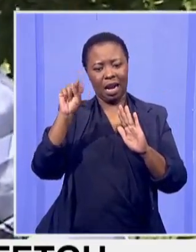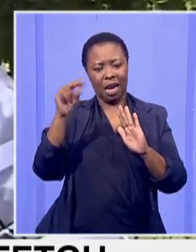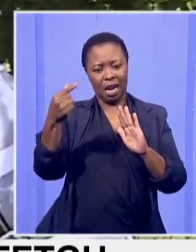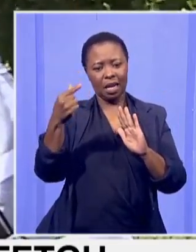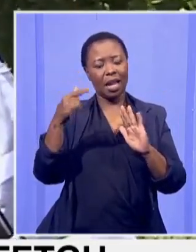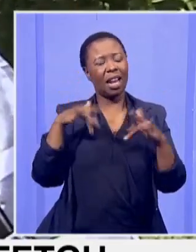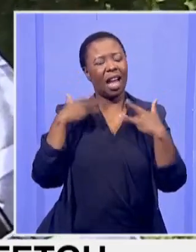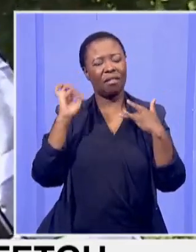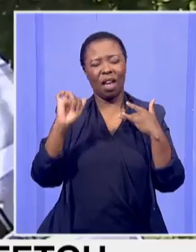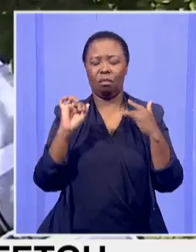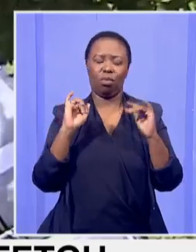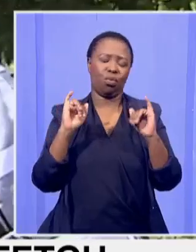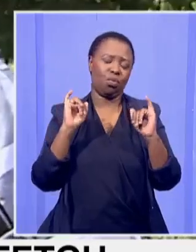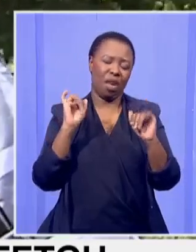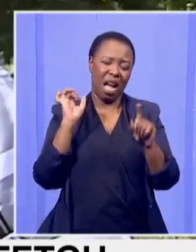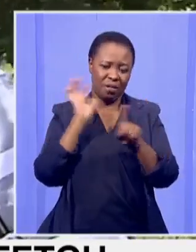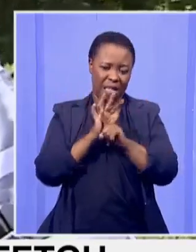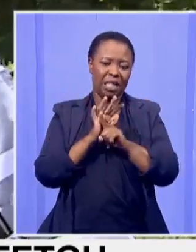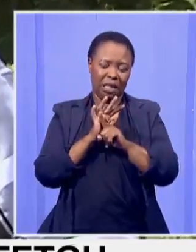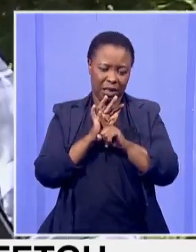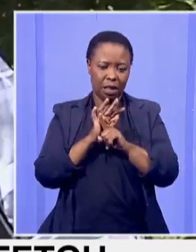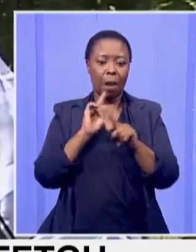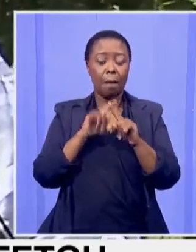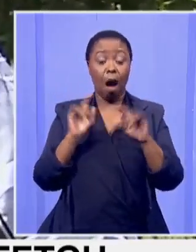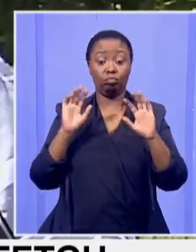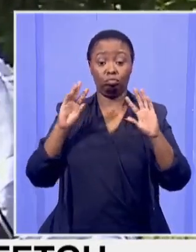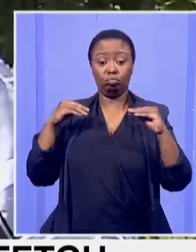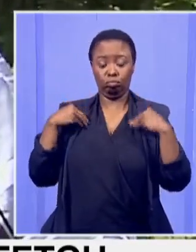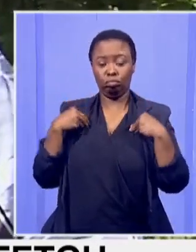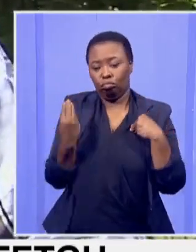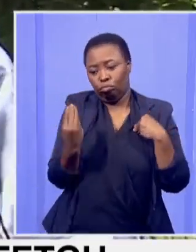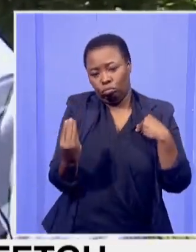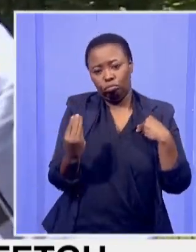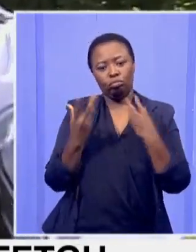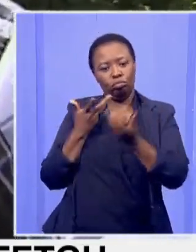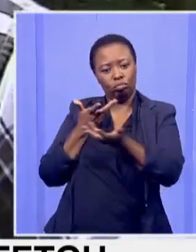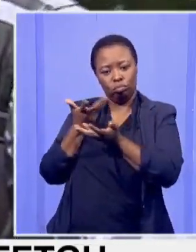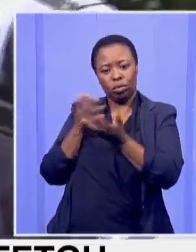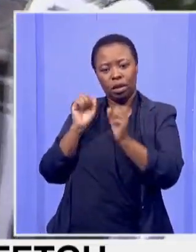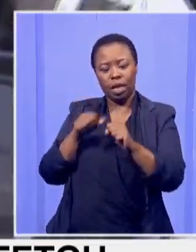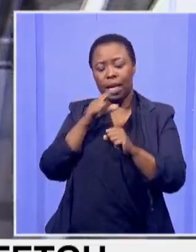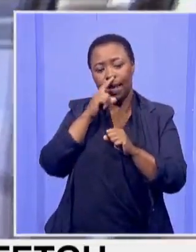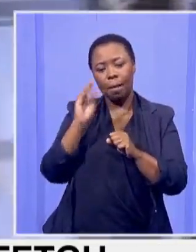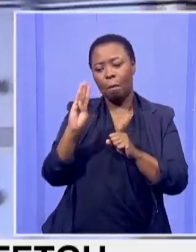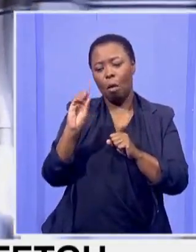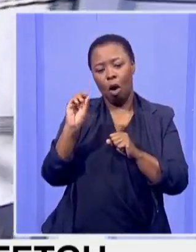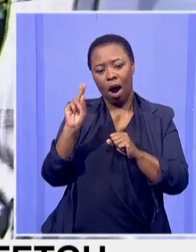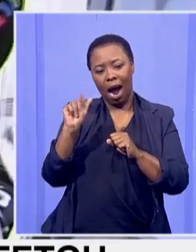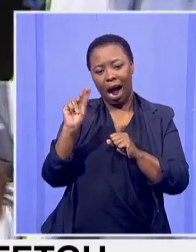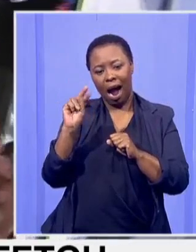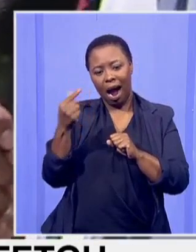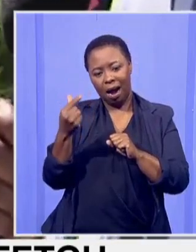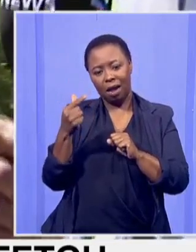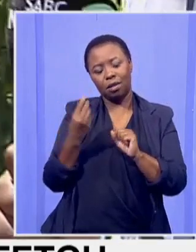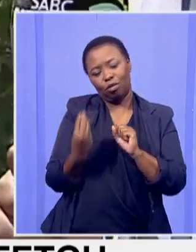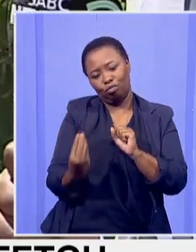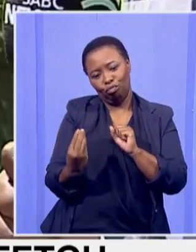day. She has given us a permission to talk to a child, which is Bokang, Mayor Anna Jacobs. Bokang,